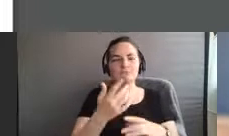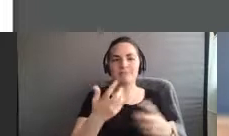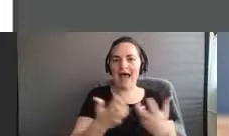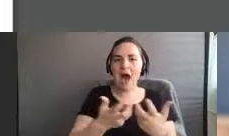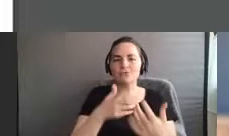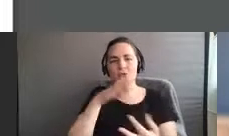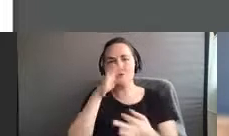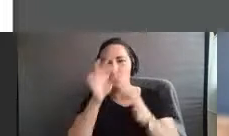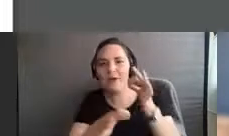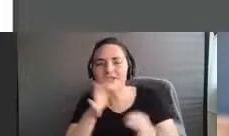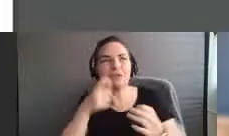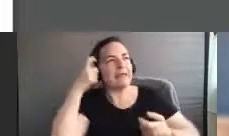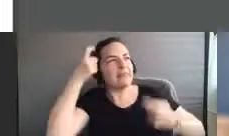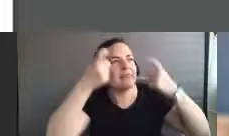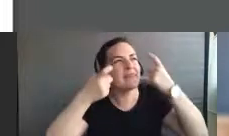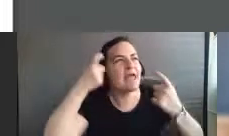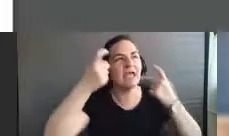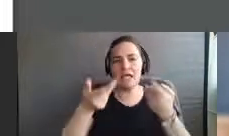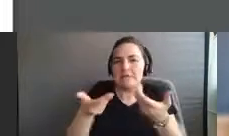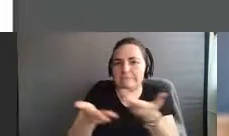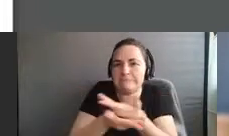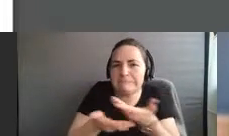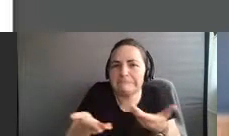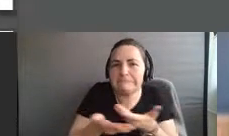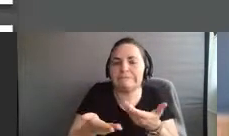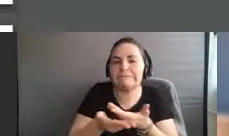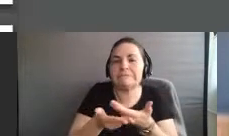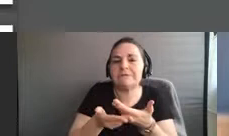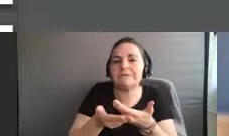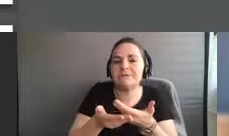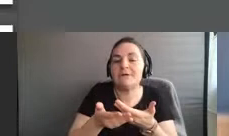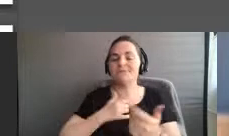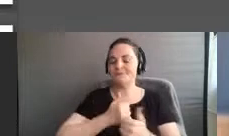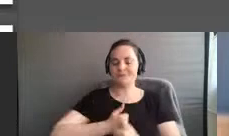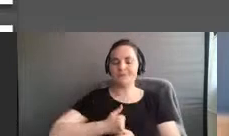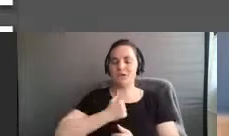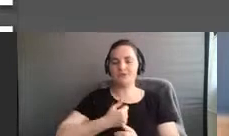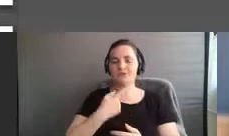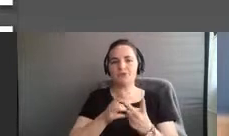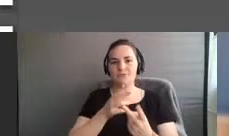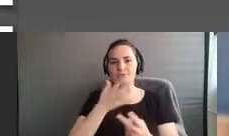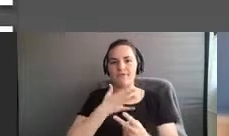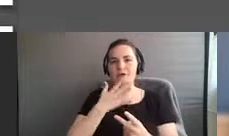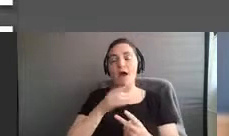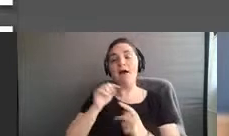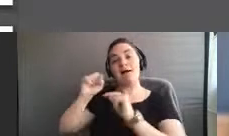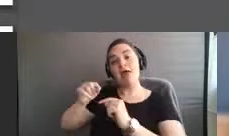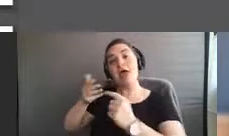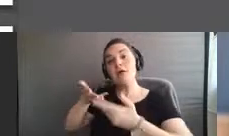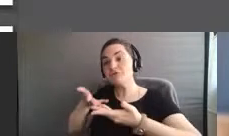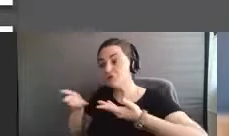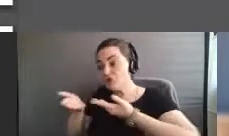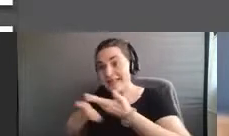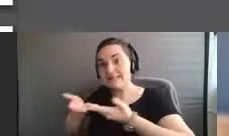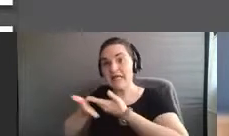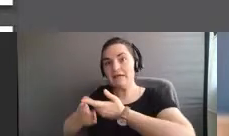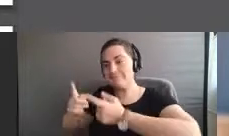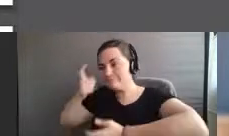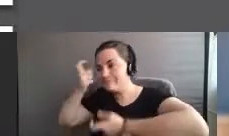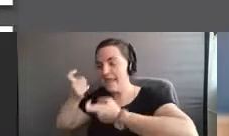me, etc., etc. That's the formative element. The summative assessment is the thing that you get at the end of